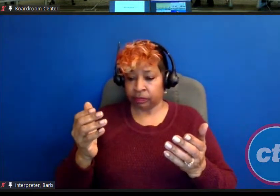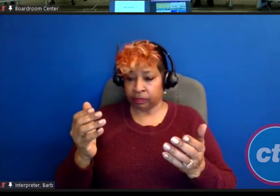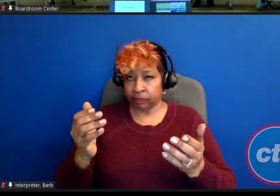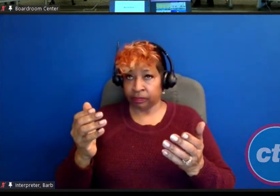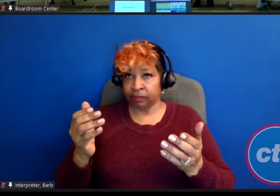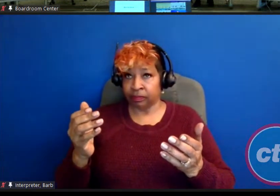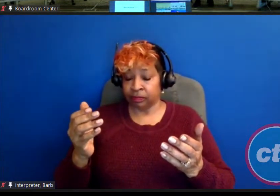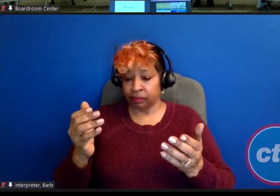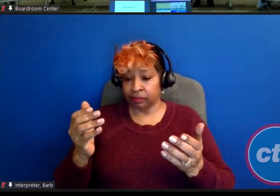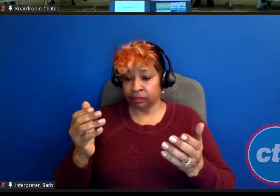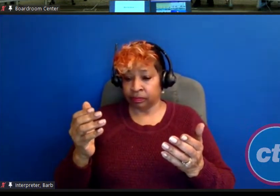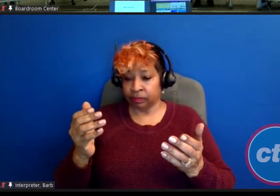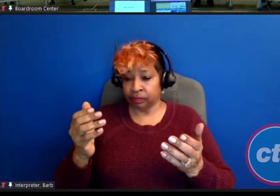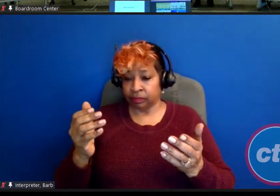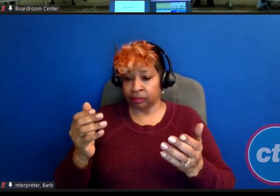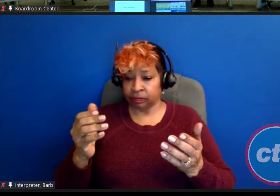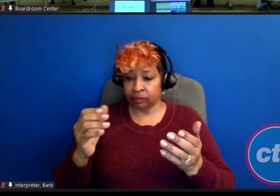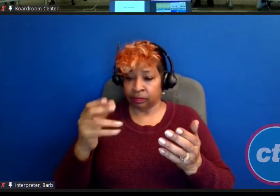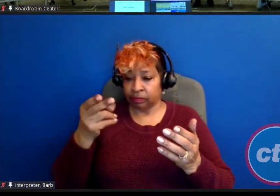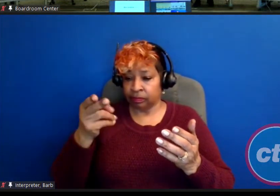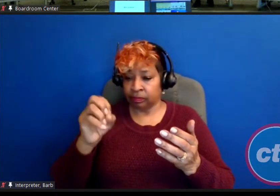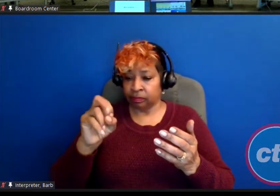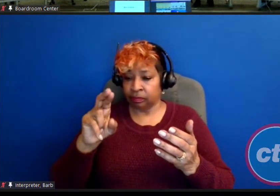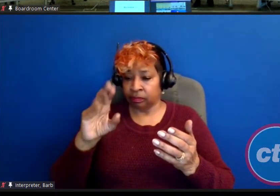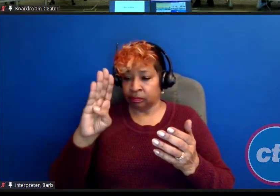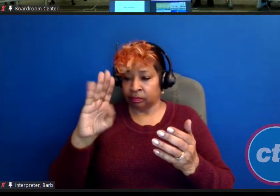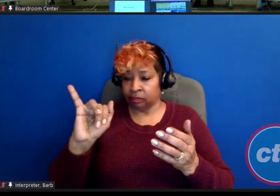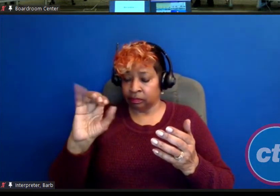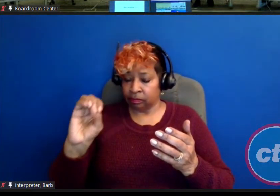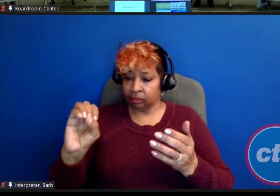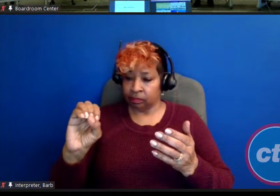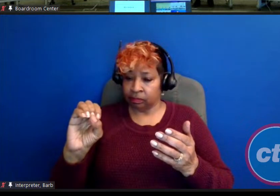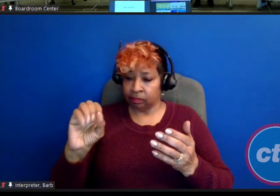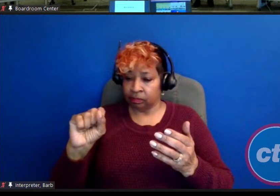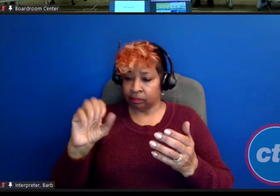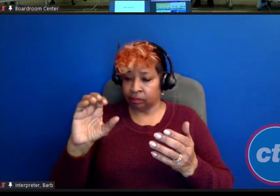fine. Kirby Scott Vanderweel.